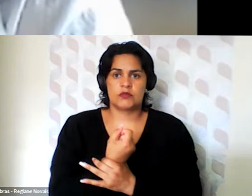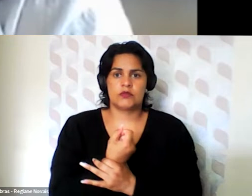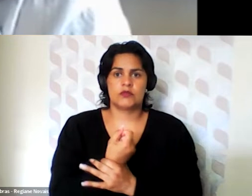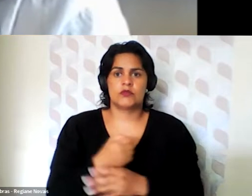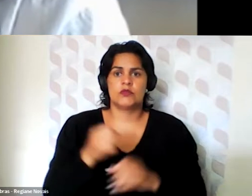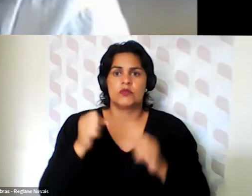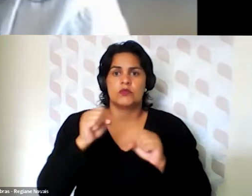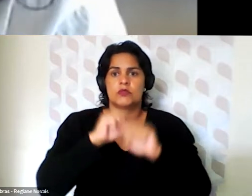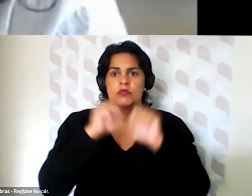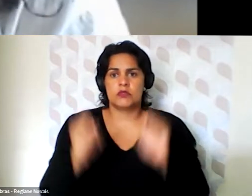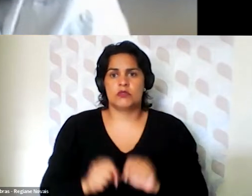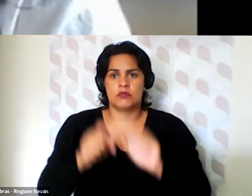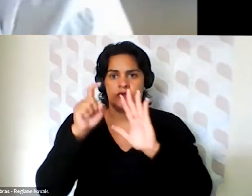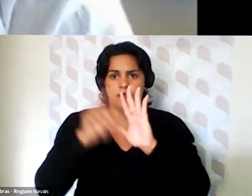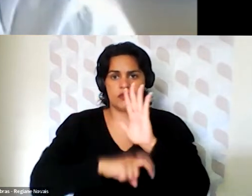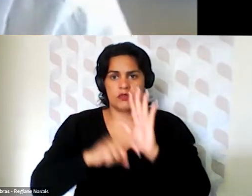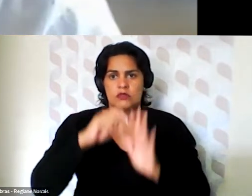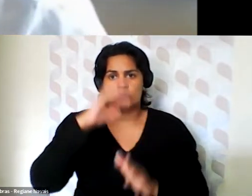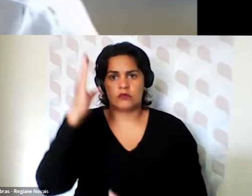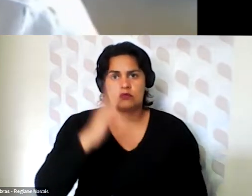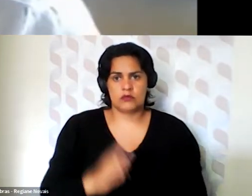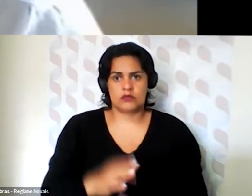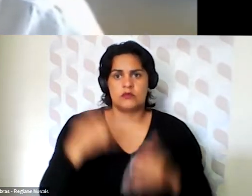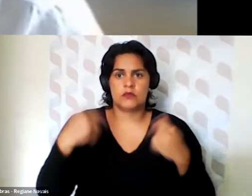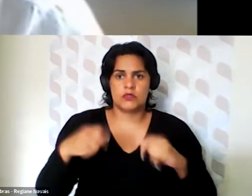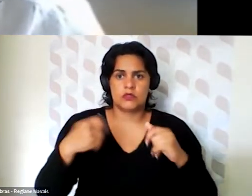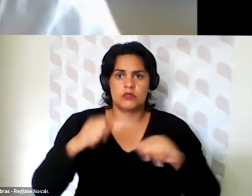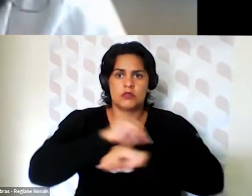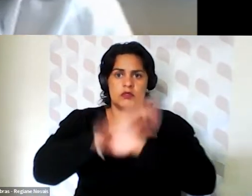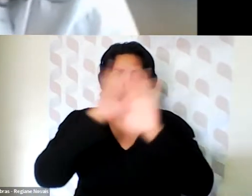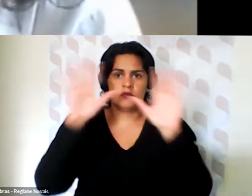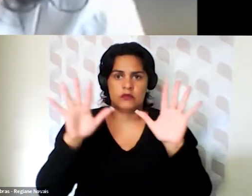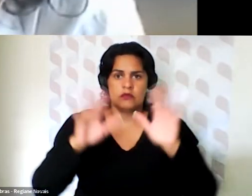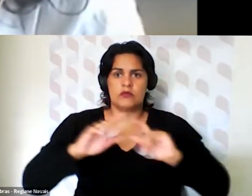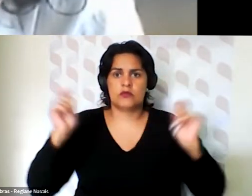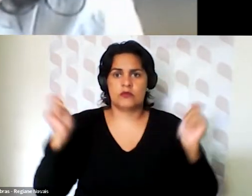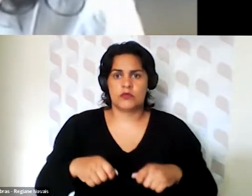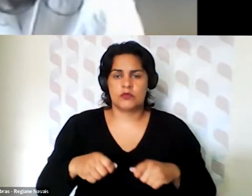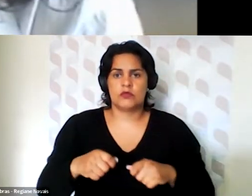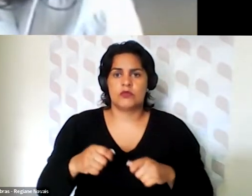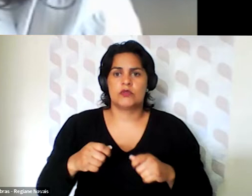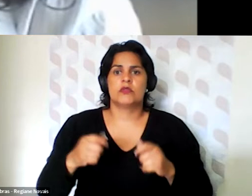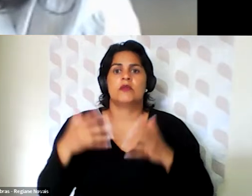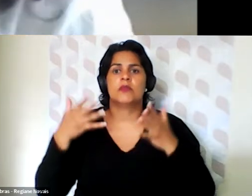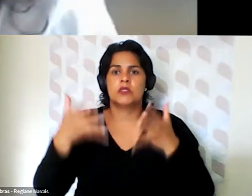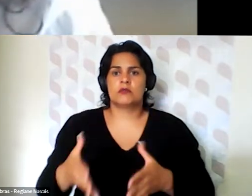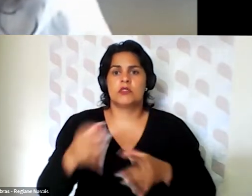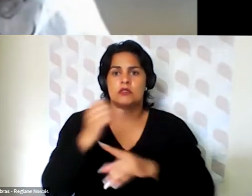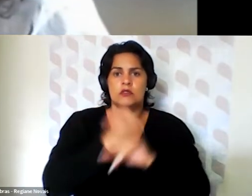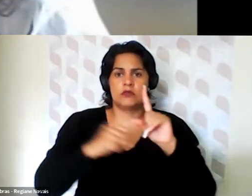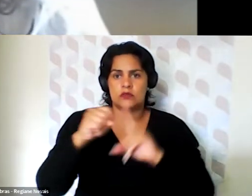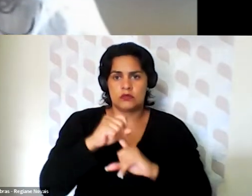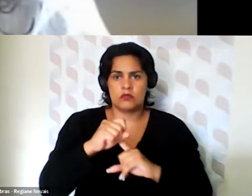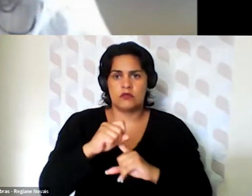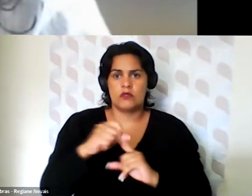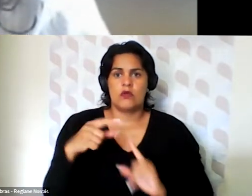obligations. So at this right moment, we think it's unfit for accession. I'll explain a bit